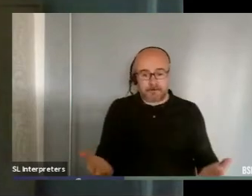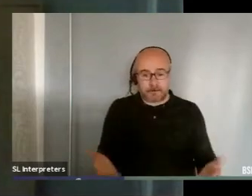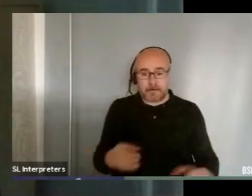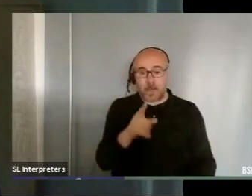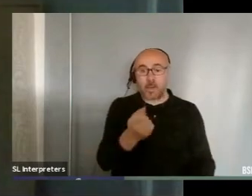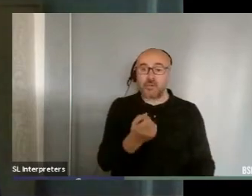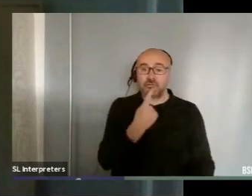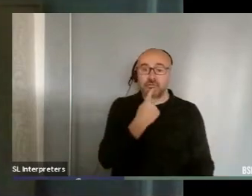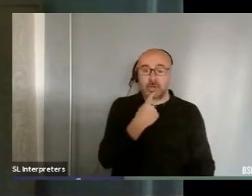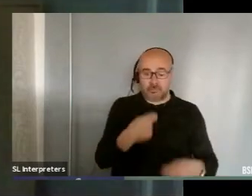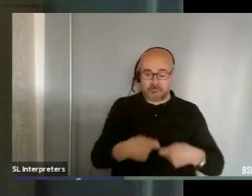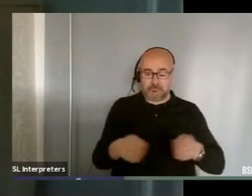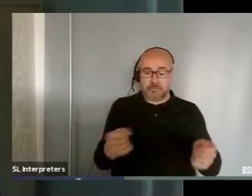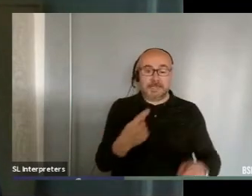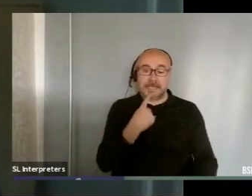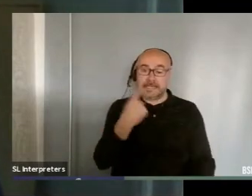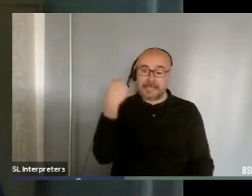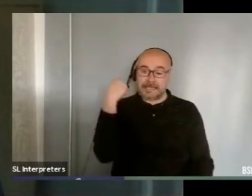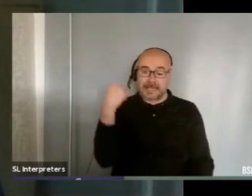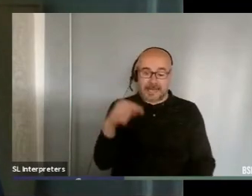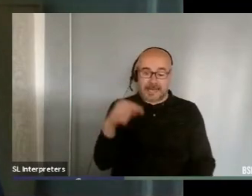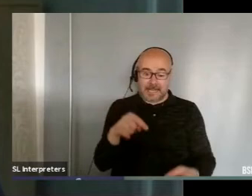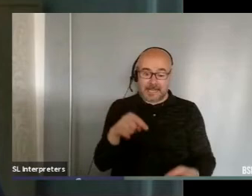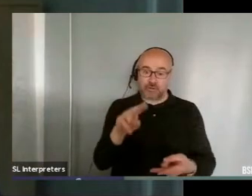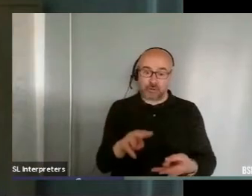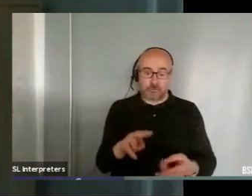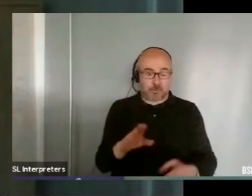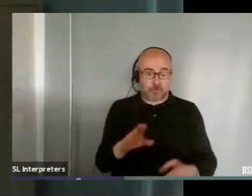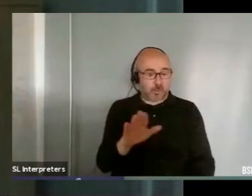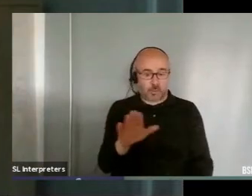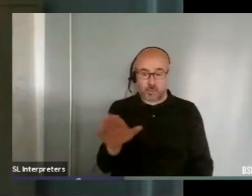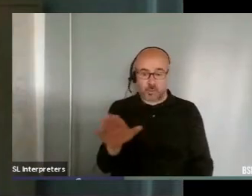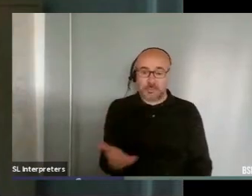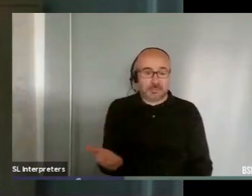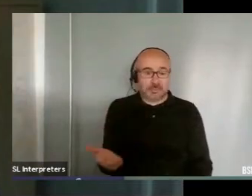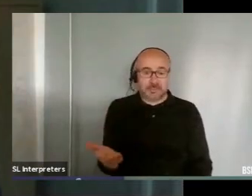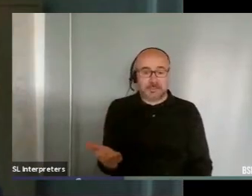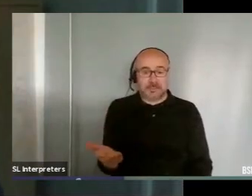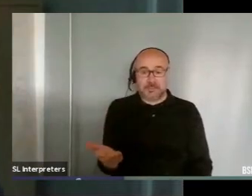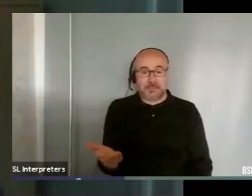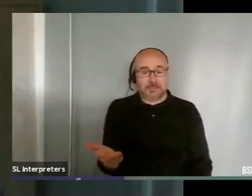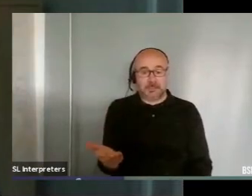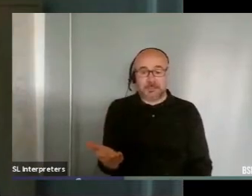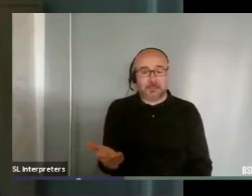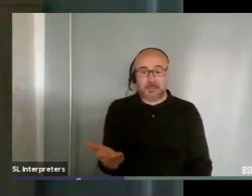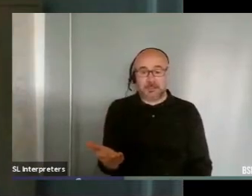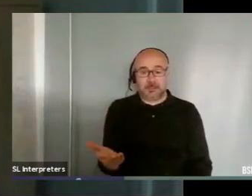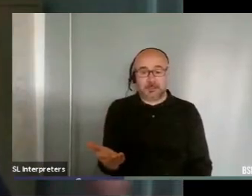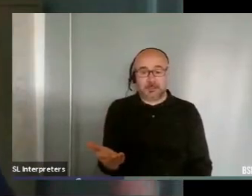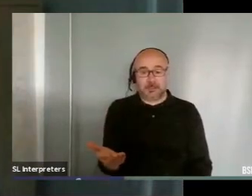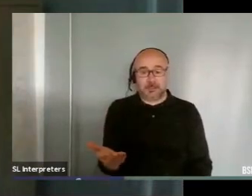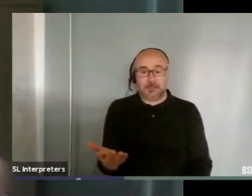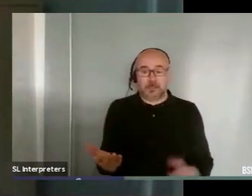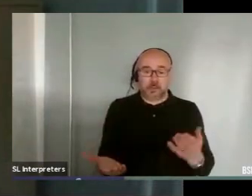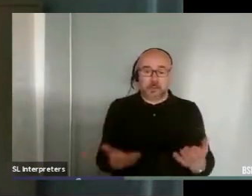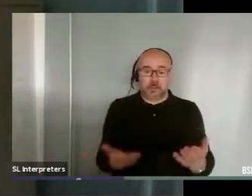aducanumab is not going to be a cheap drug, and we're going to have to make sure that people get access to that. And I think, we're